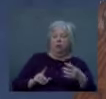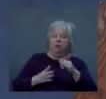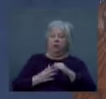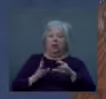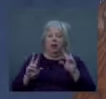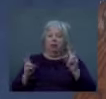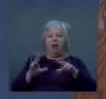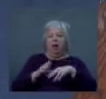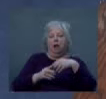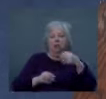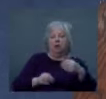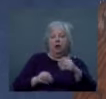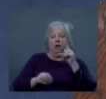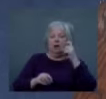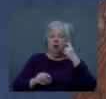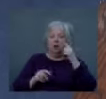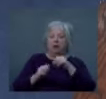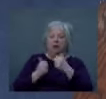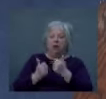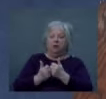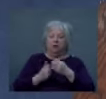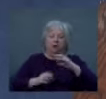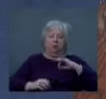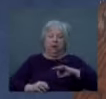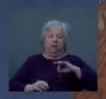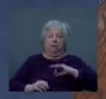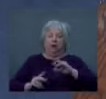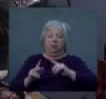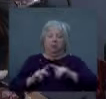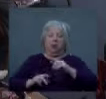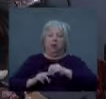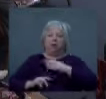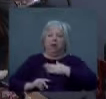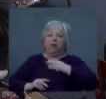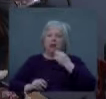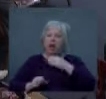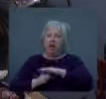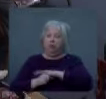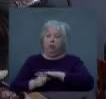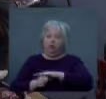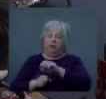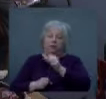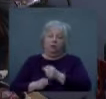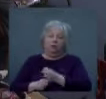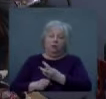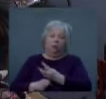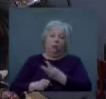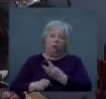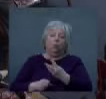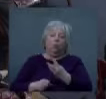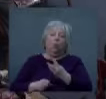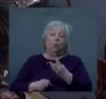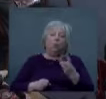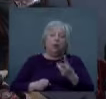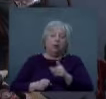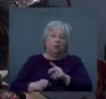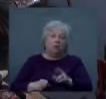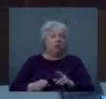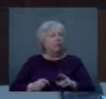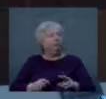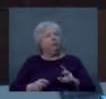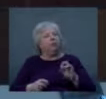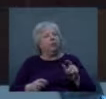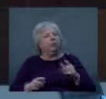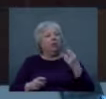government agency benefiting people out in my neighborhood in Southwest Little Rock? Well, the reason why they have the funds to purchase